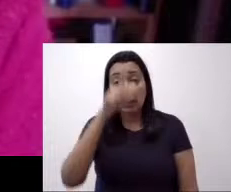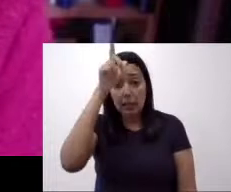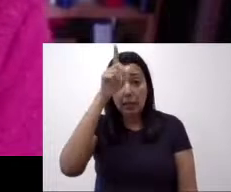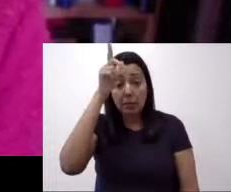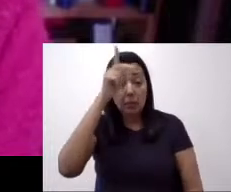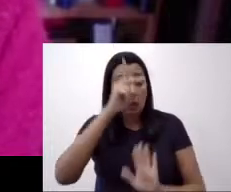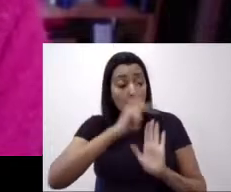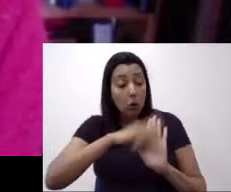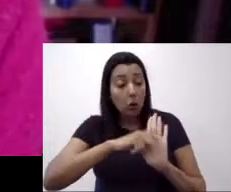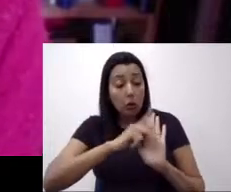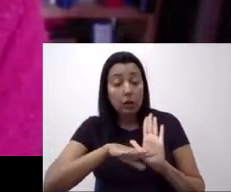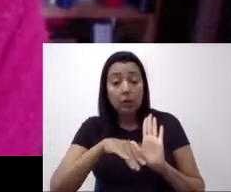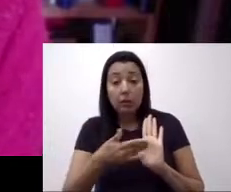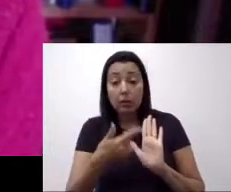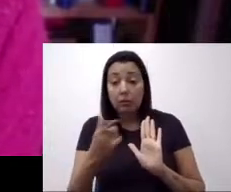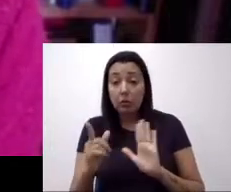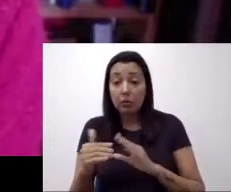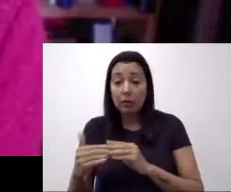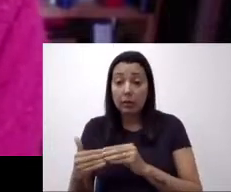forward